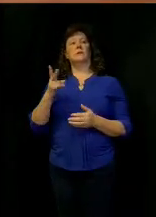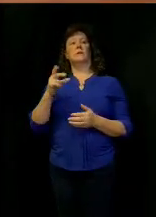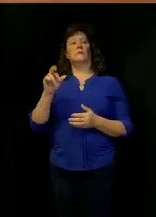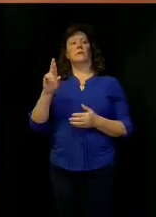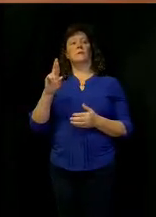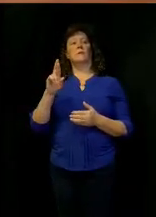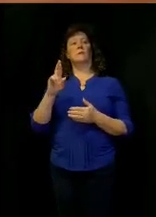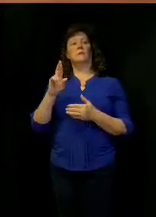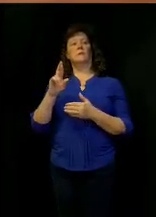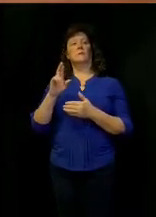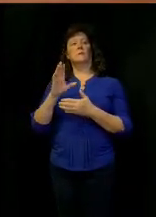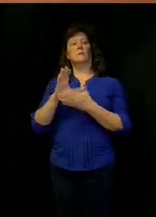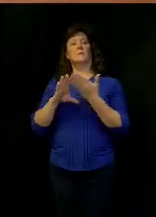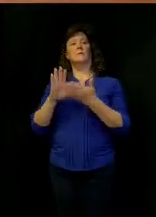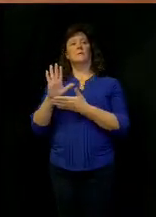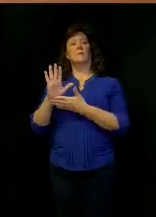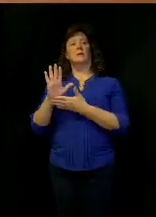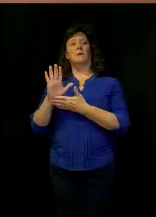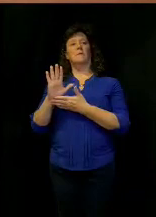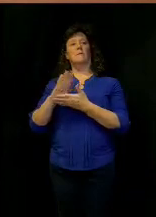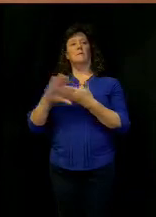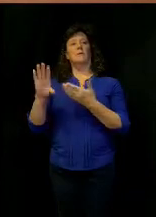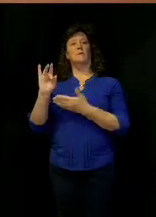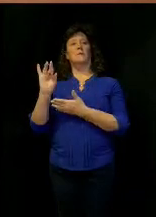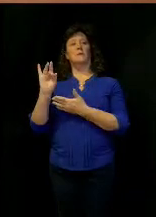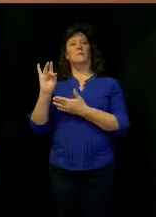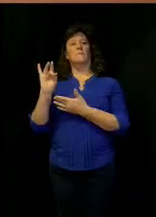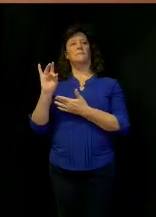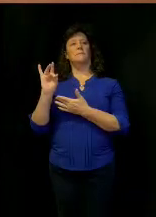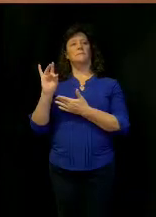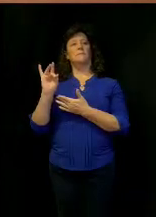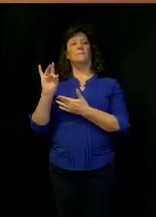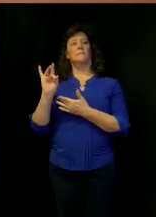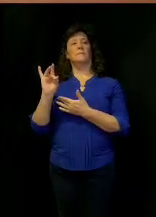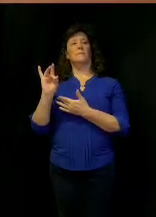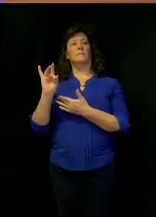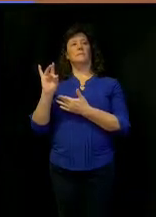Close her down. Verse 18, I can read it. I can read it right here. But